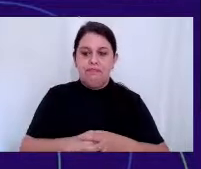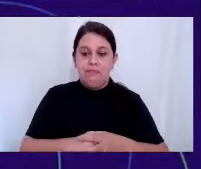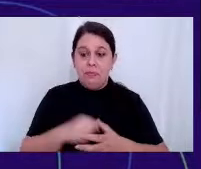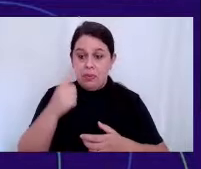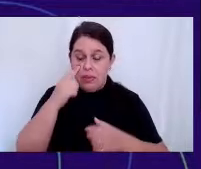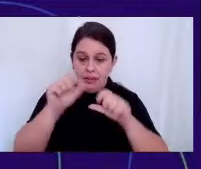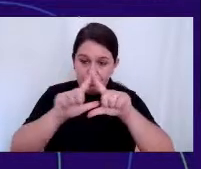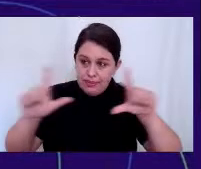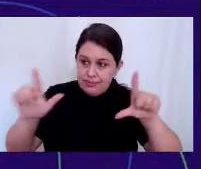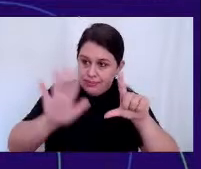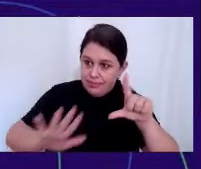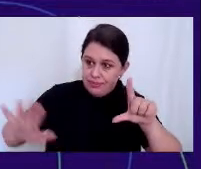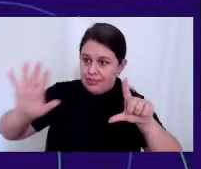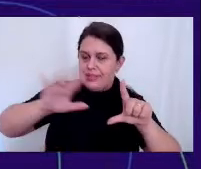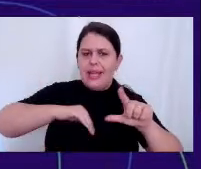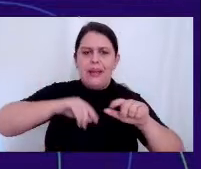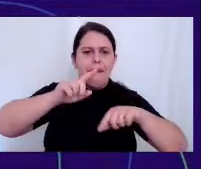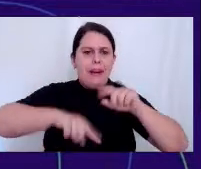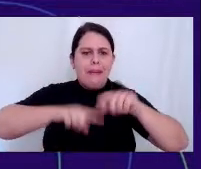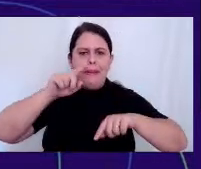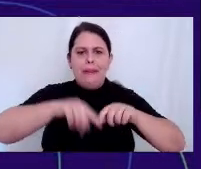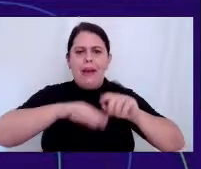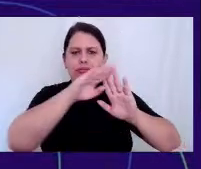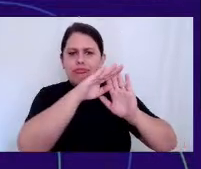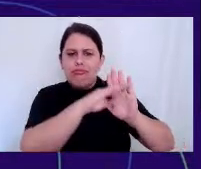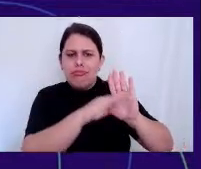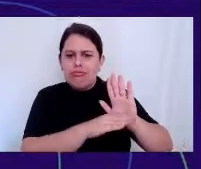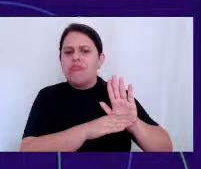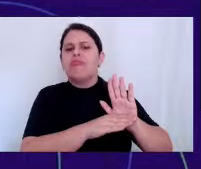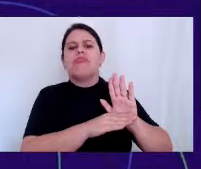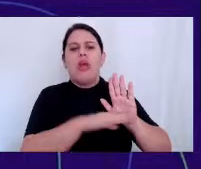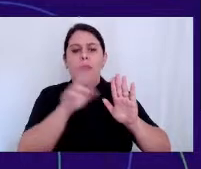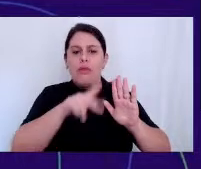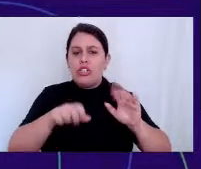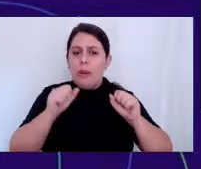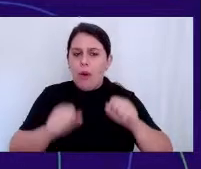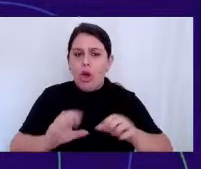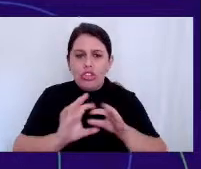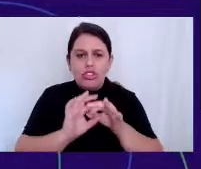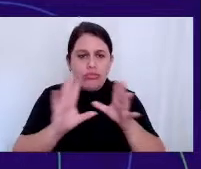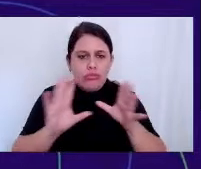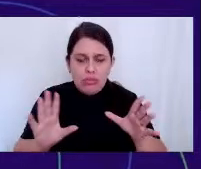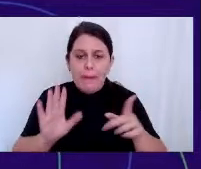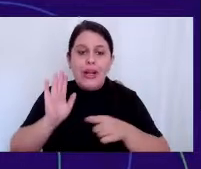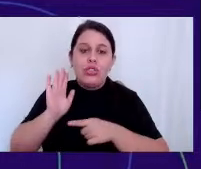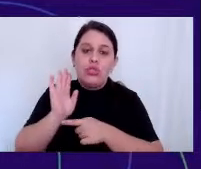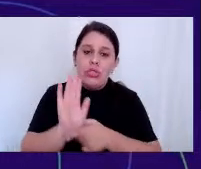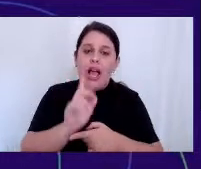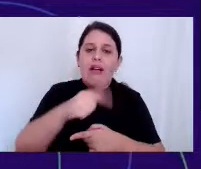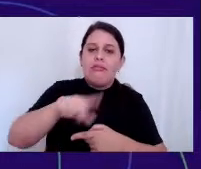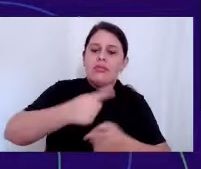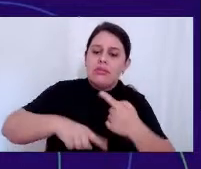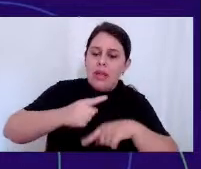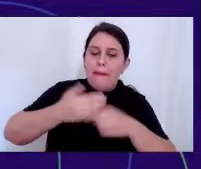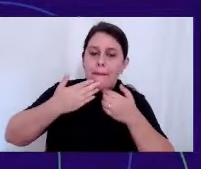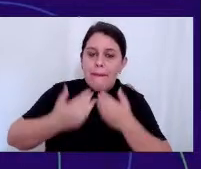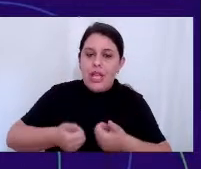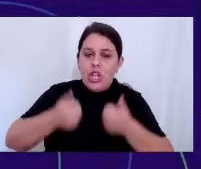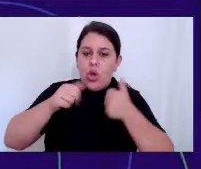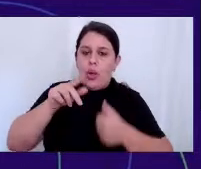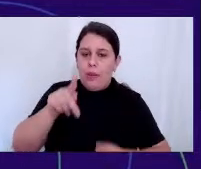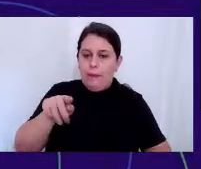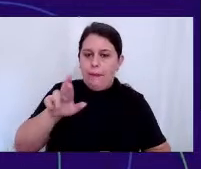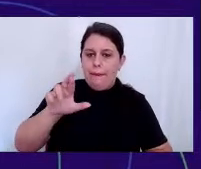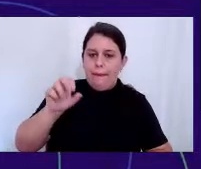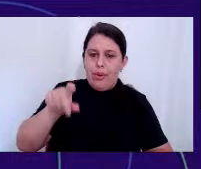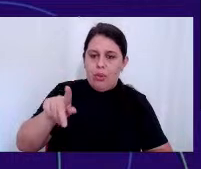have available to help them become better at prompting. Right. It's required. Yeah.